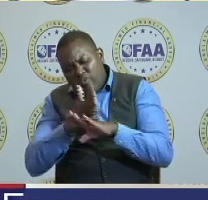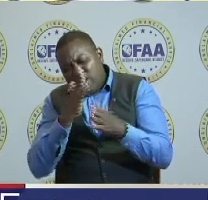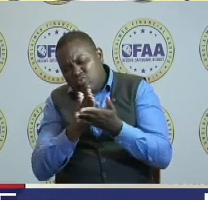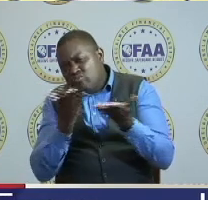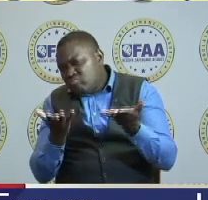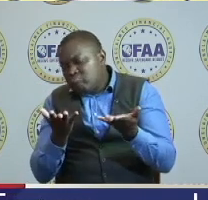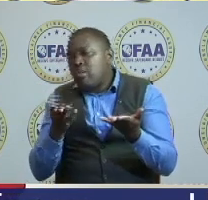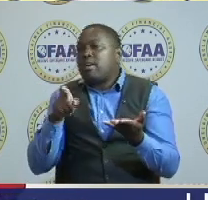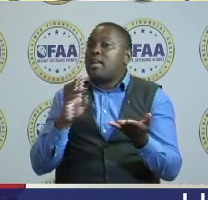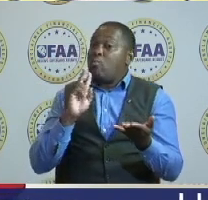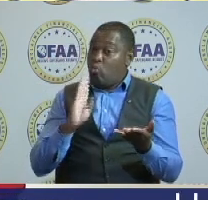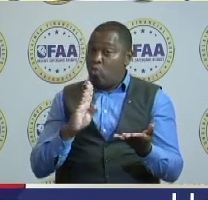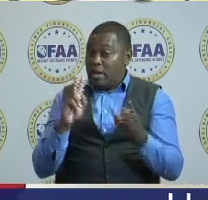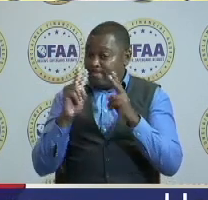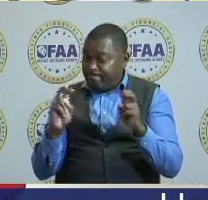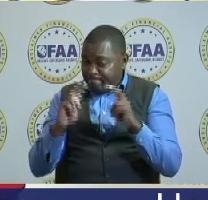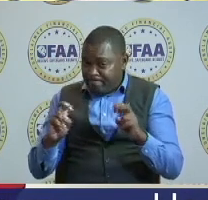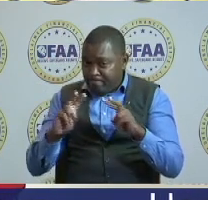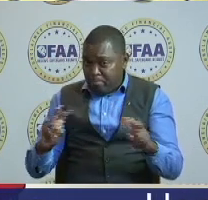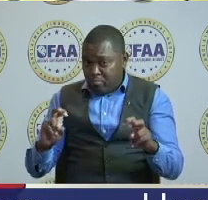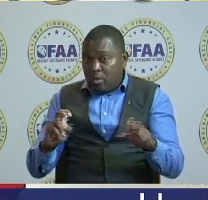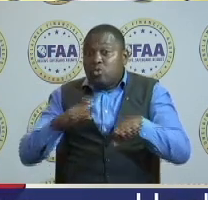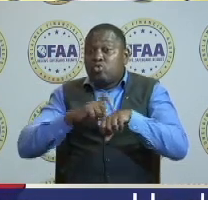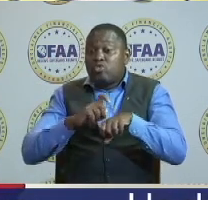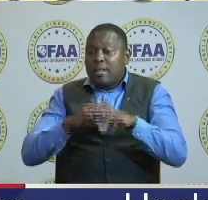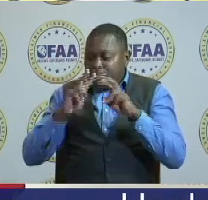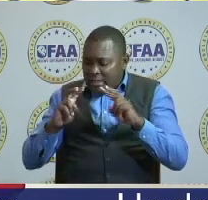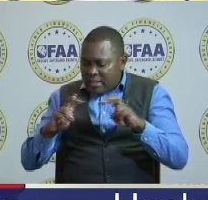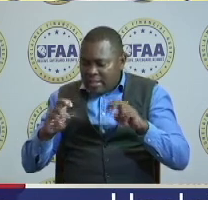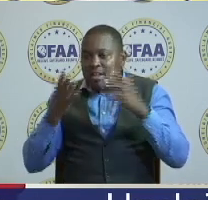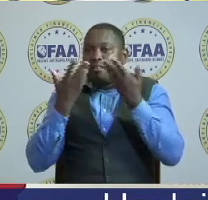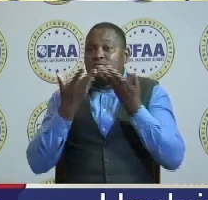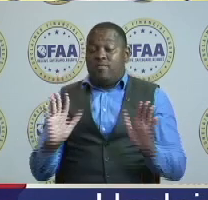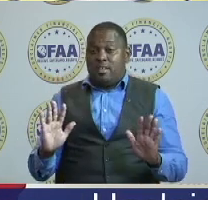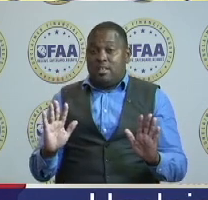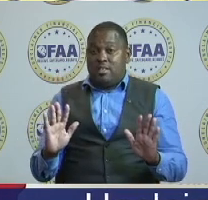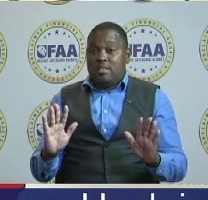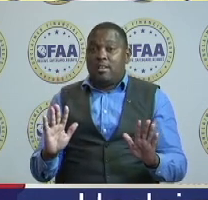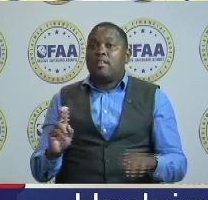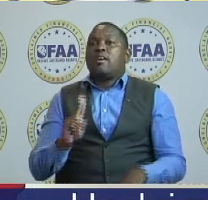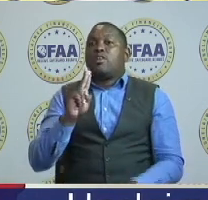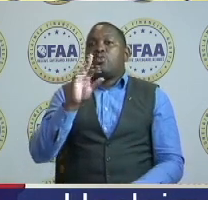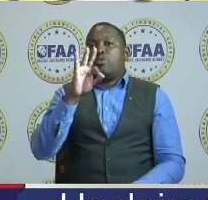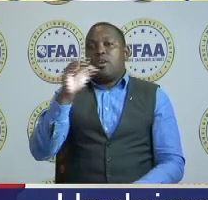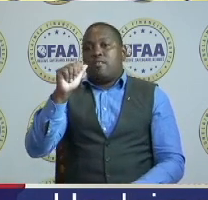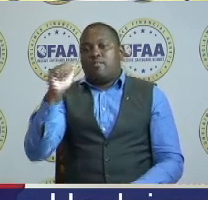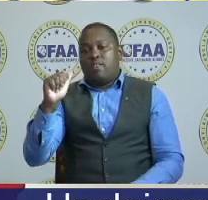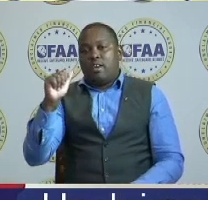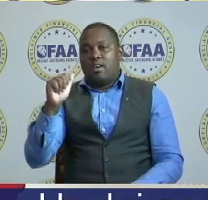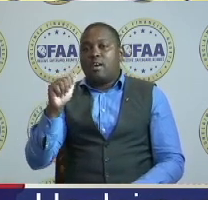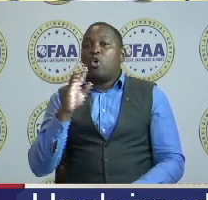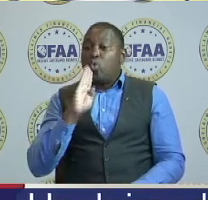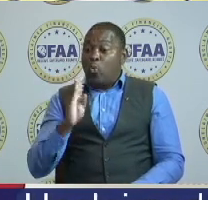you are the rightful owner. And once the verification process has been done, then the authority will be able to transfer back